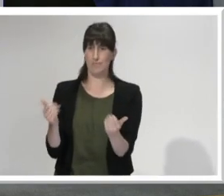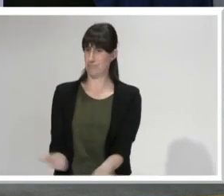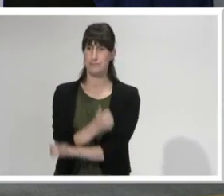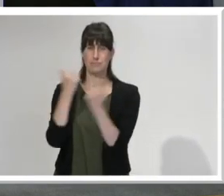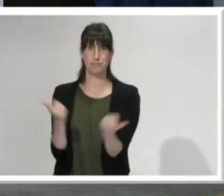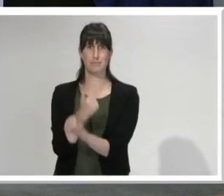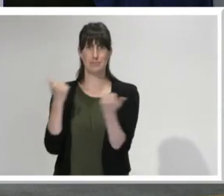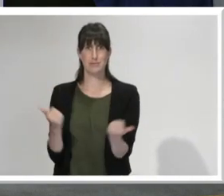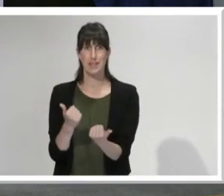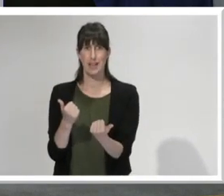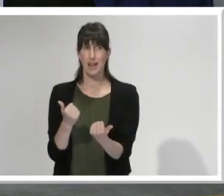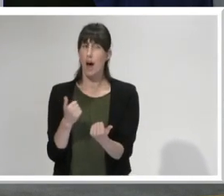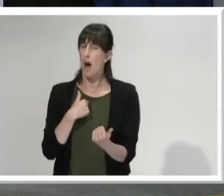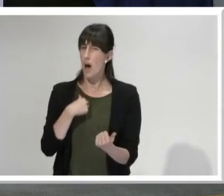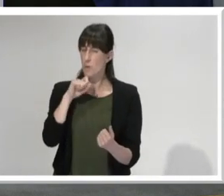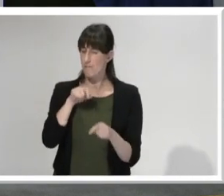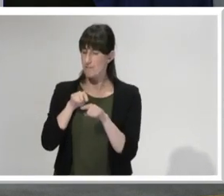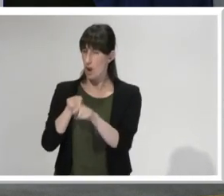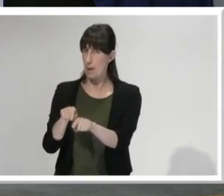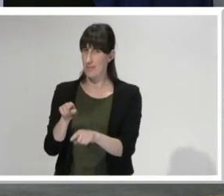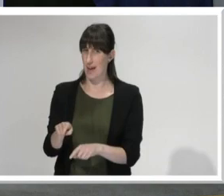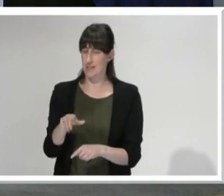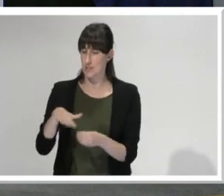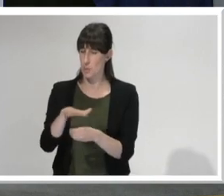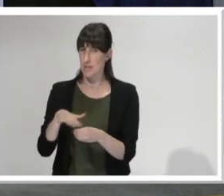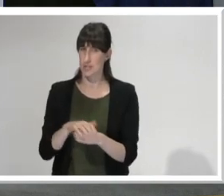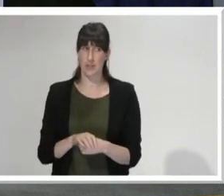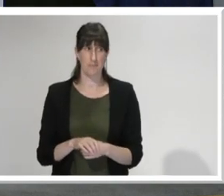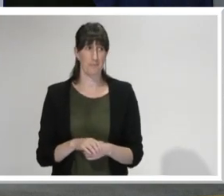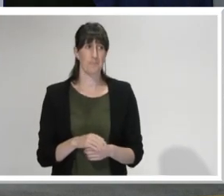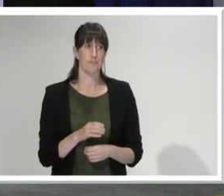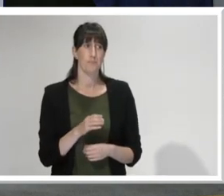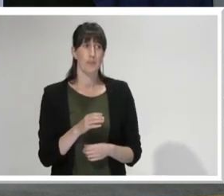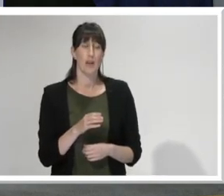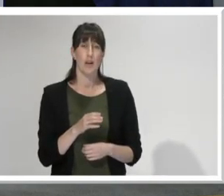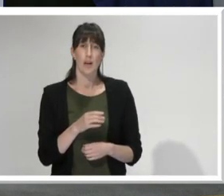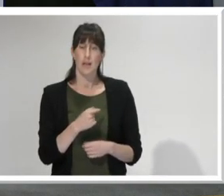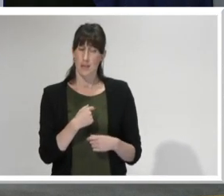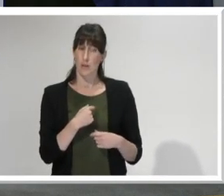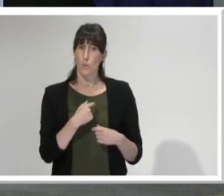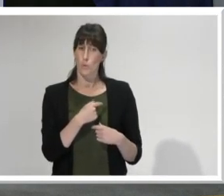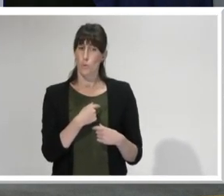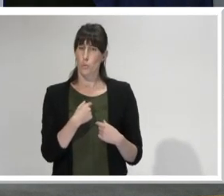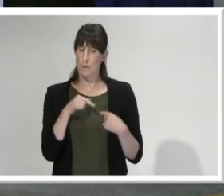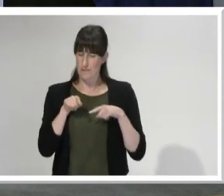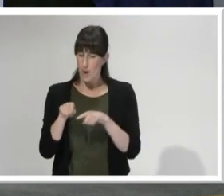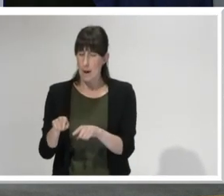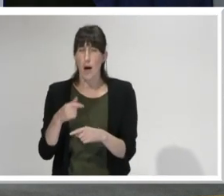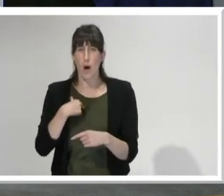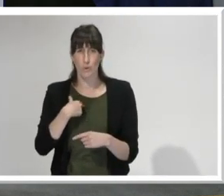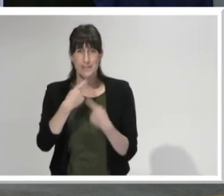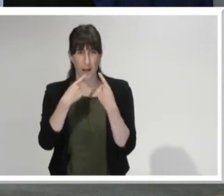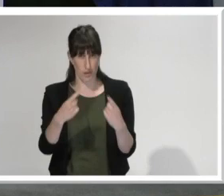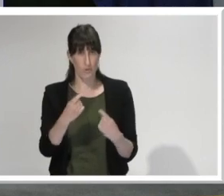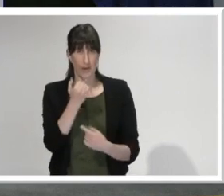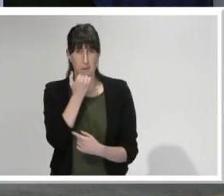delivered. I'm very happy to follow up that specific And when we example. do that, we'll give you the numbers as well for the DHB, because it was last Tuesday,